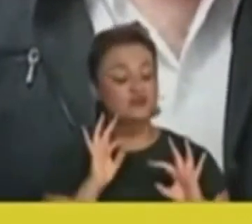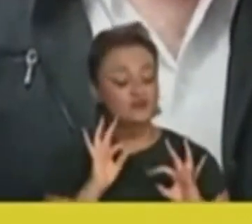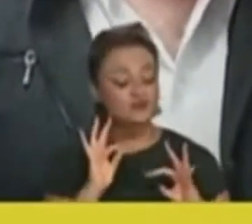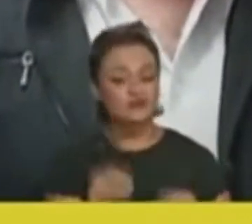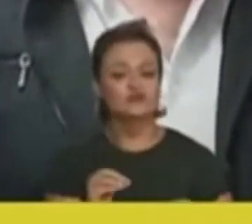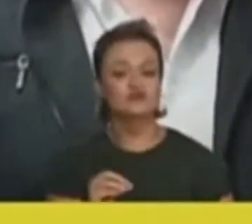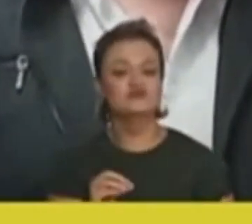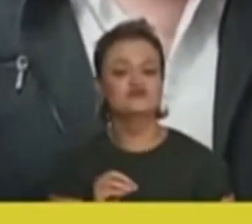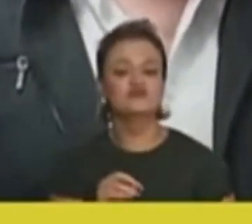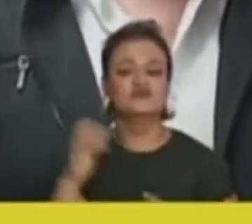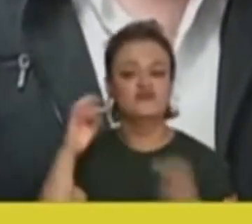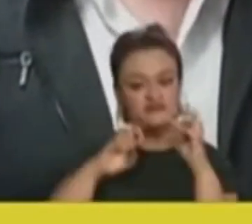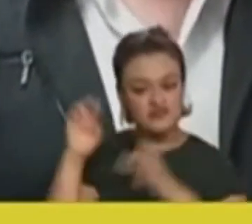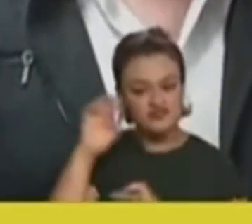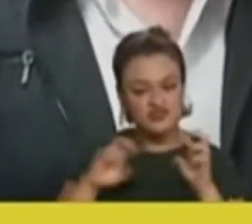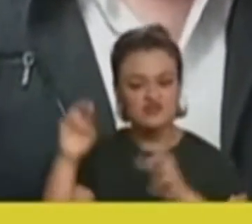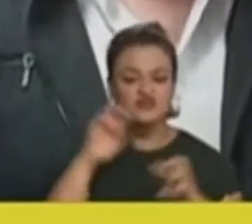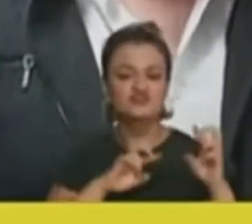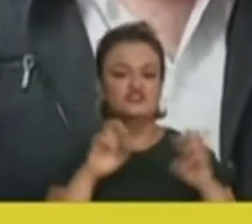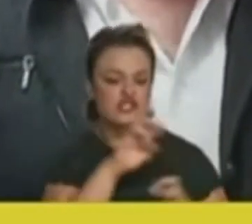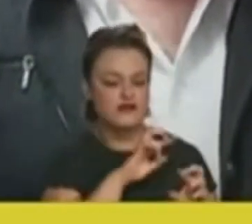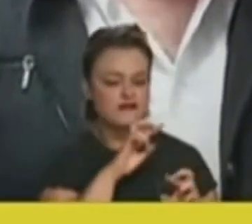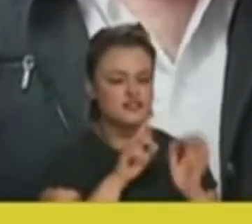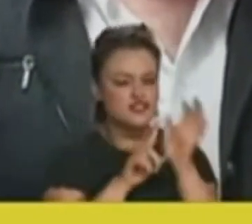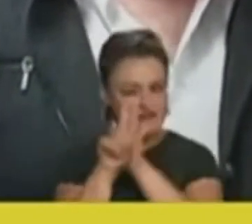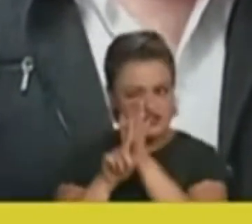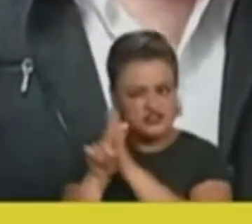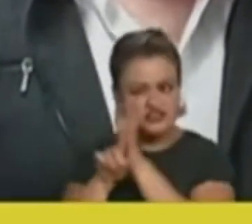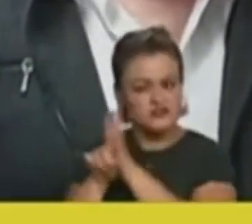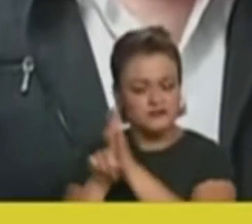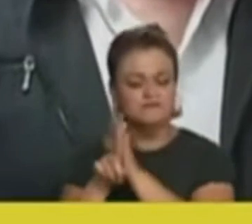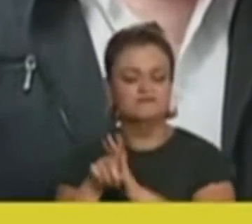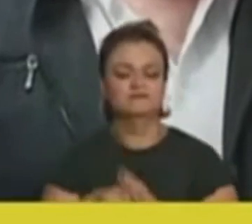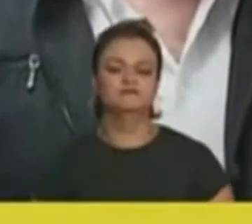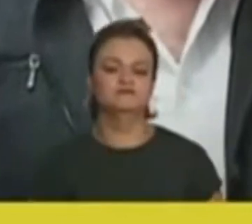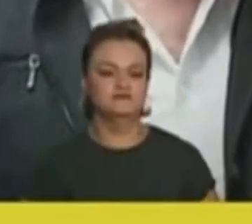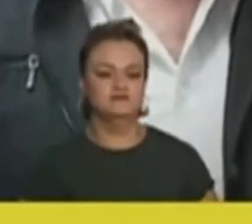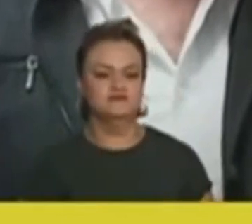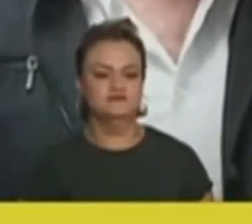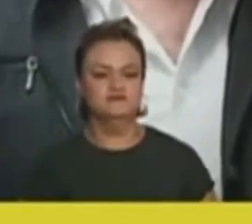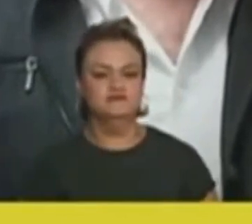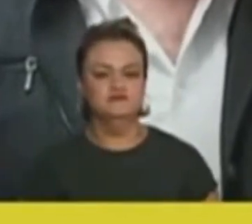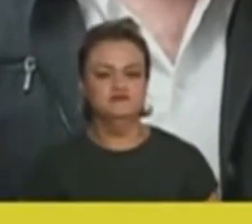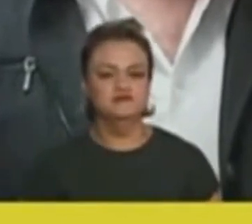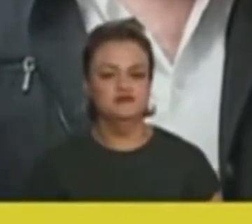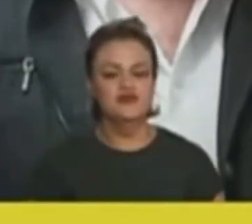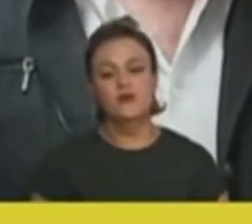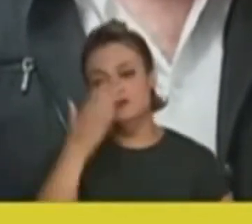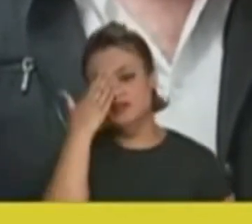like to thank you because I came here to do something else, but